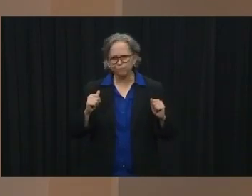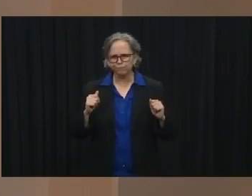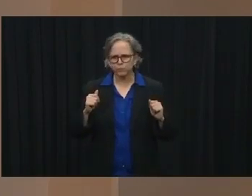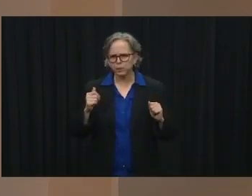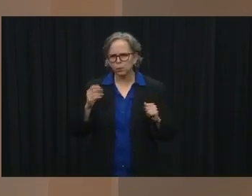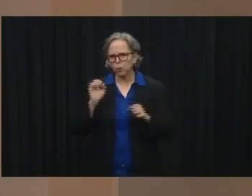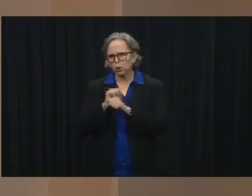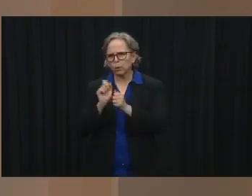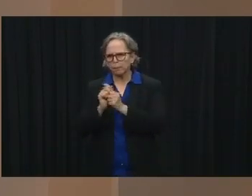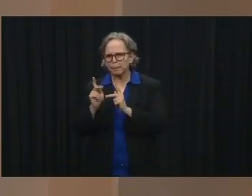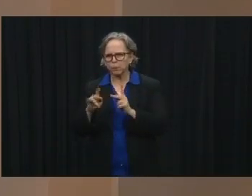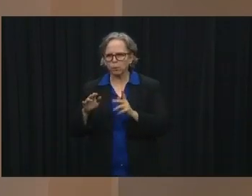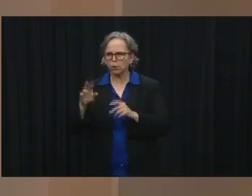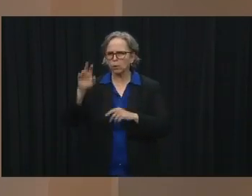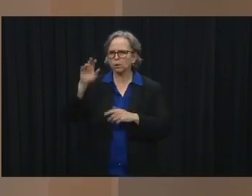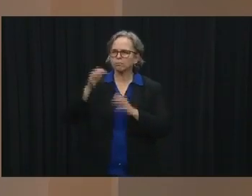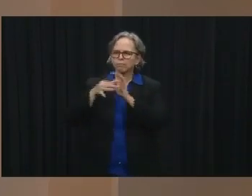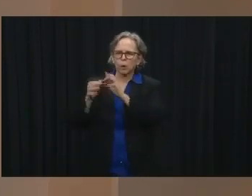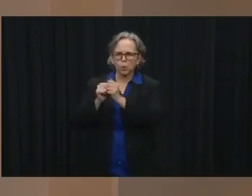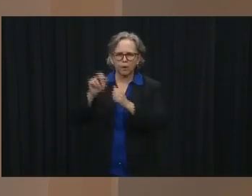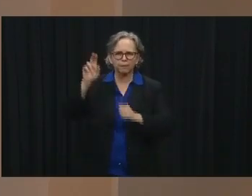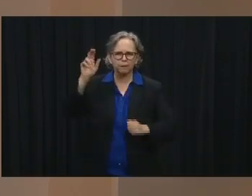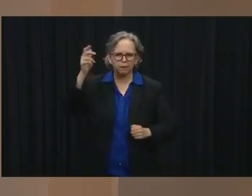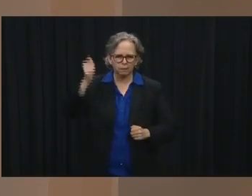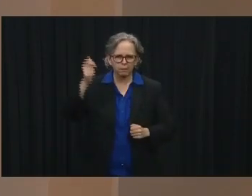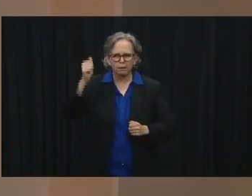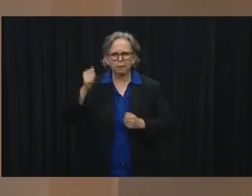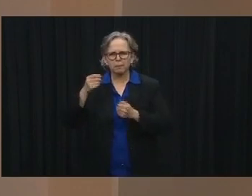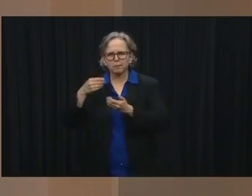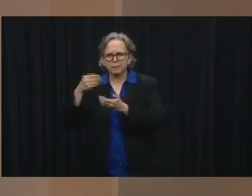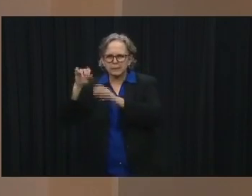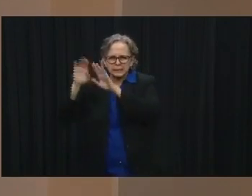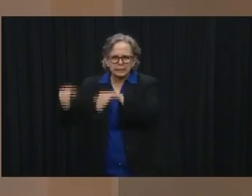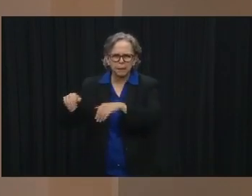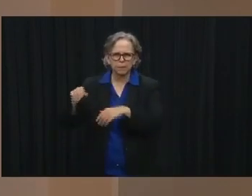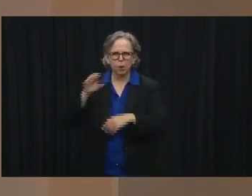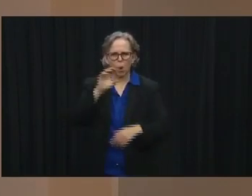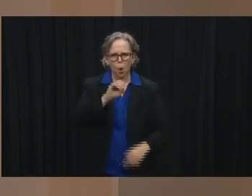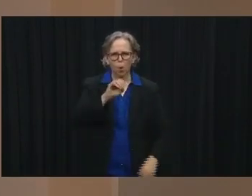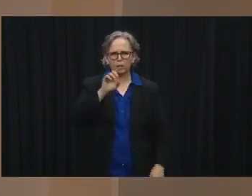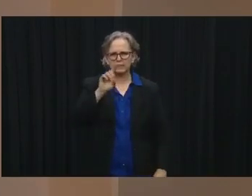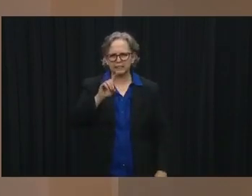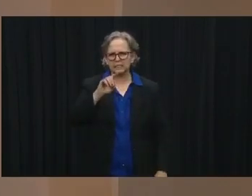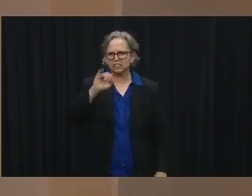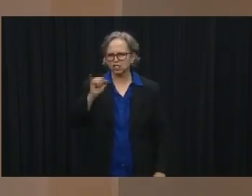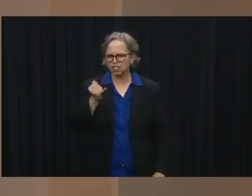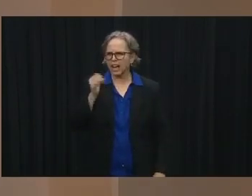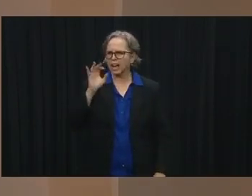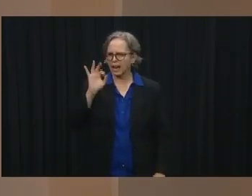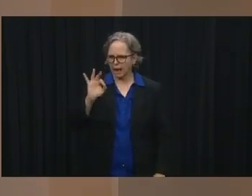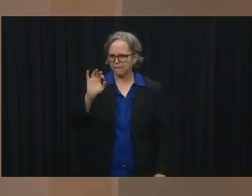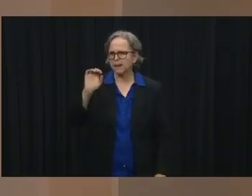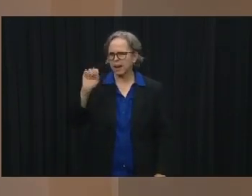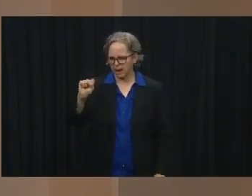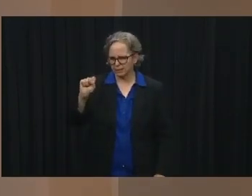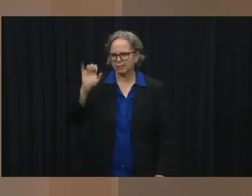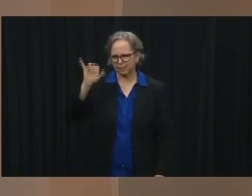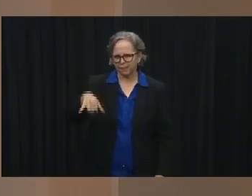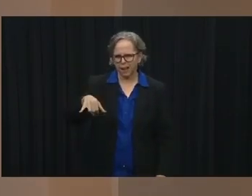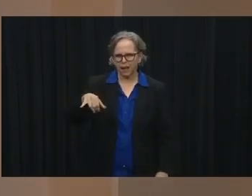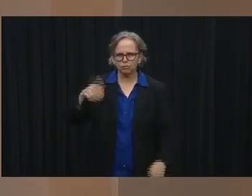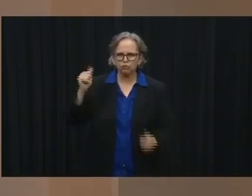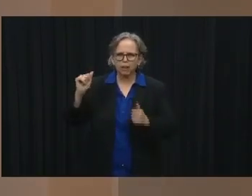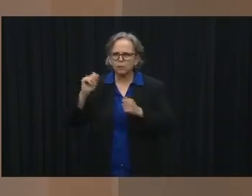Unemployment Compensation System at ODJFS, Director Kim Hall and her team, who are working diligently to try to respond to your needs. You know